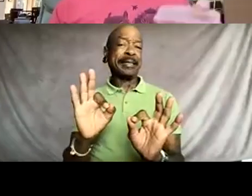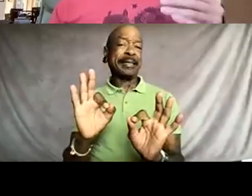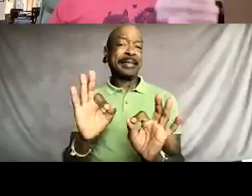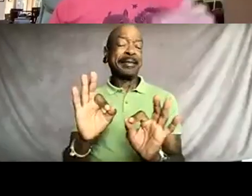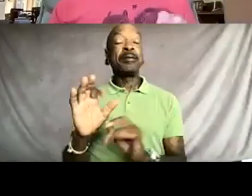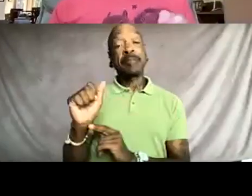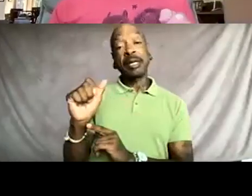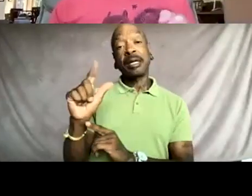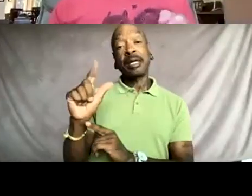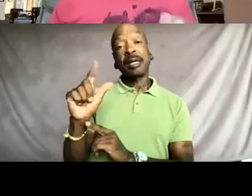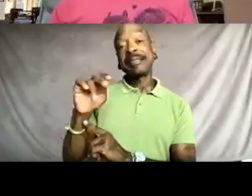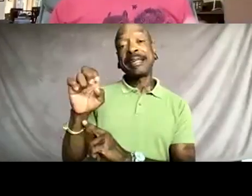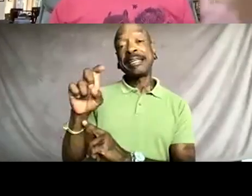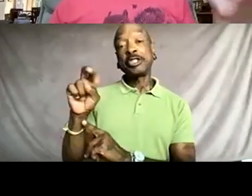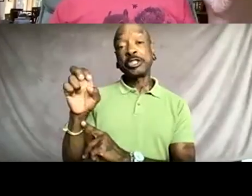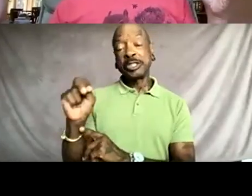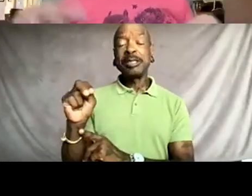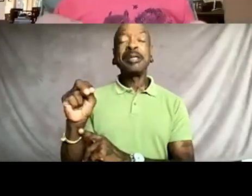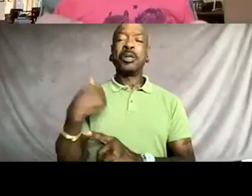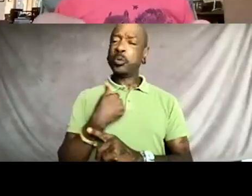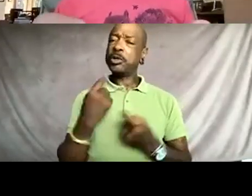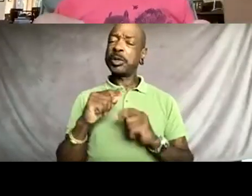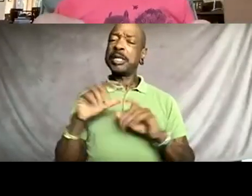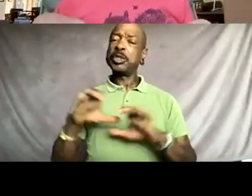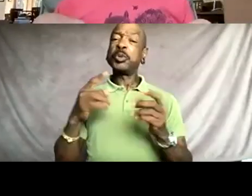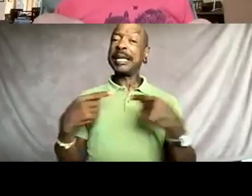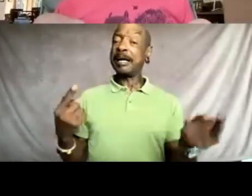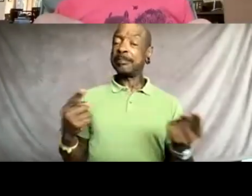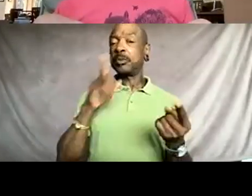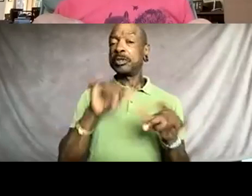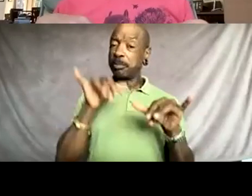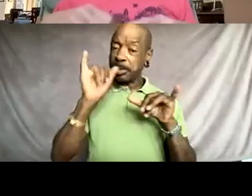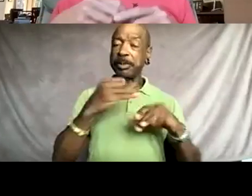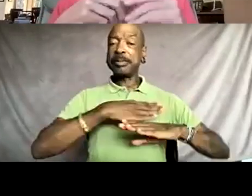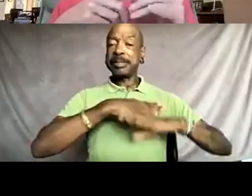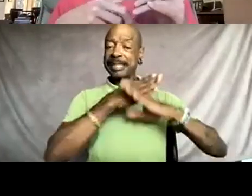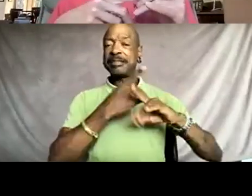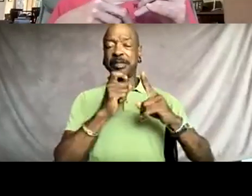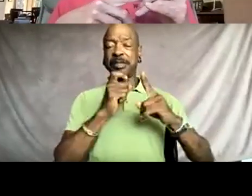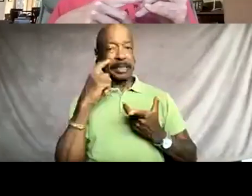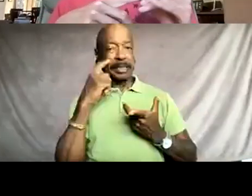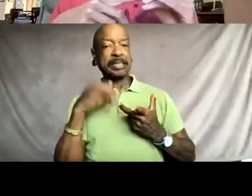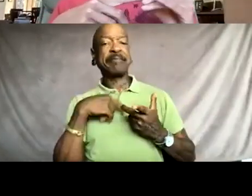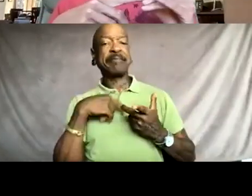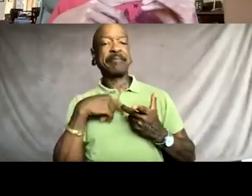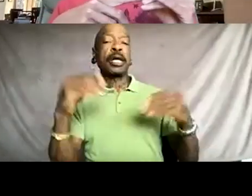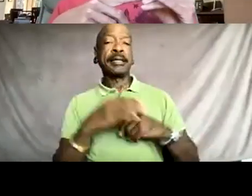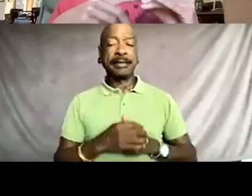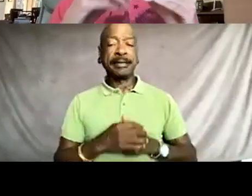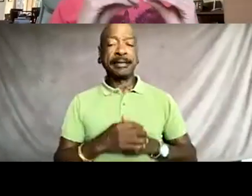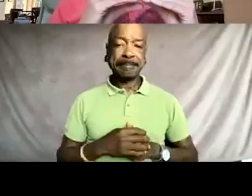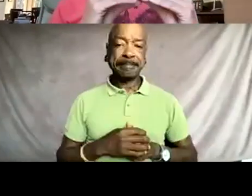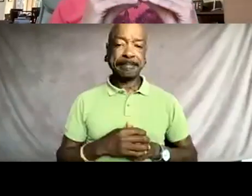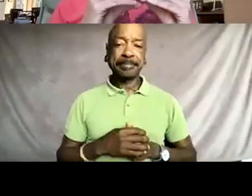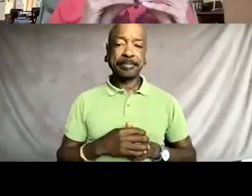is we're trying to kind of do the opposite. We want to permanently protect land from the speculative market. And so,